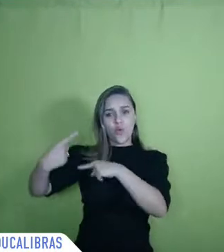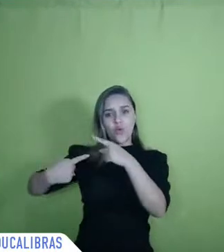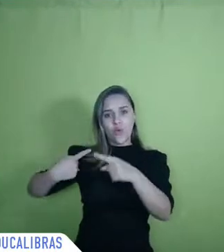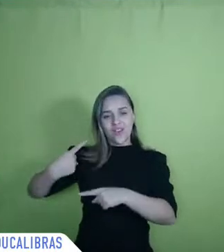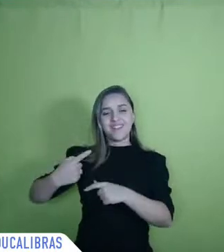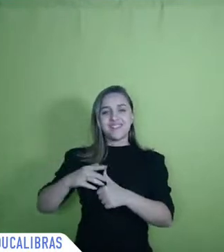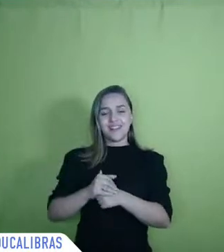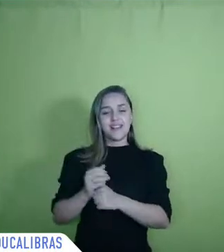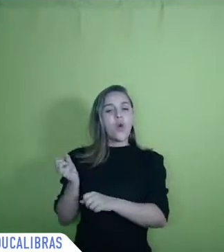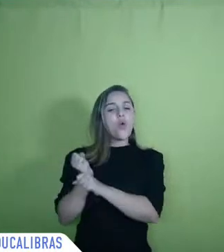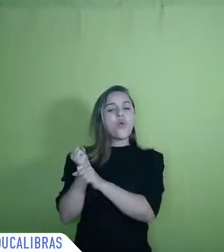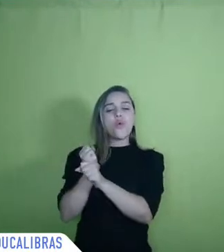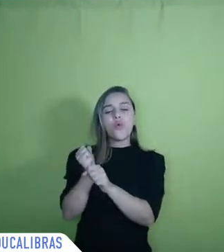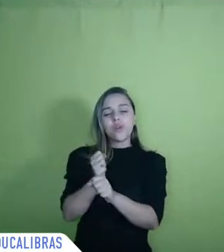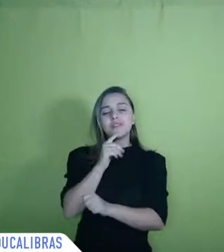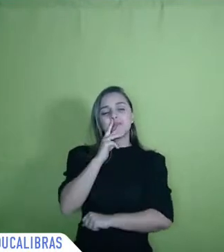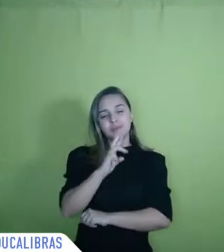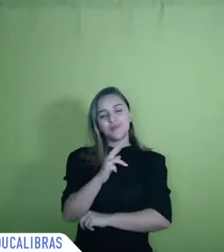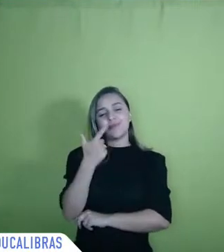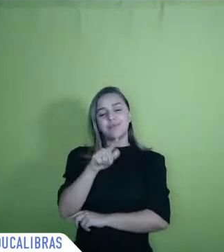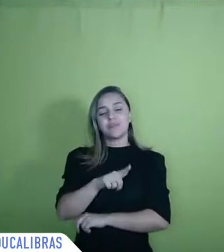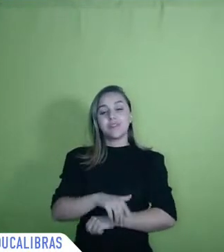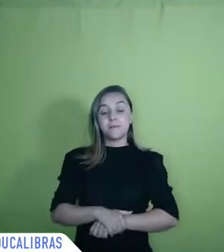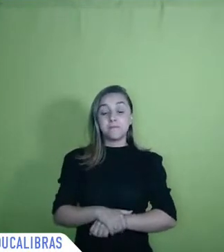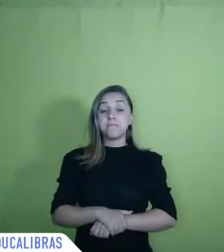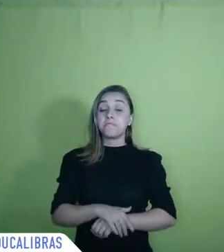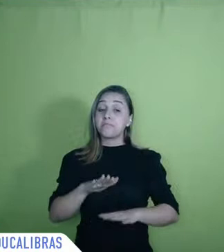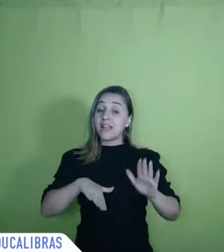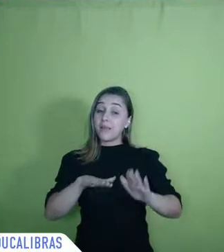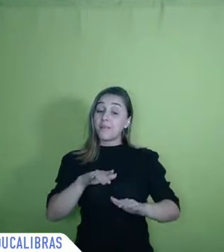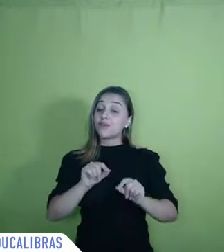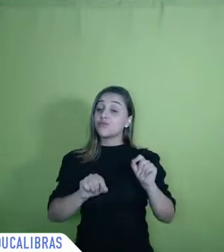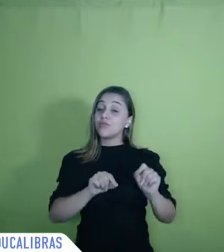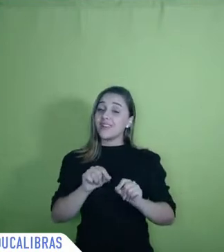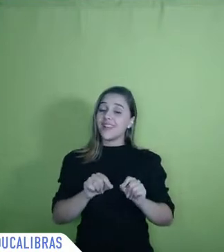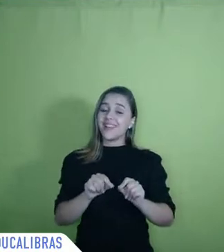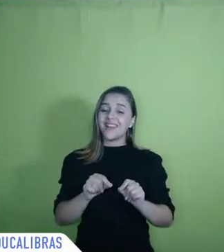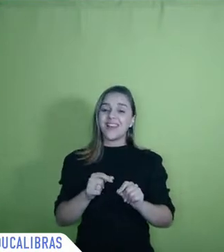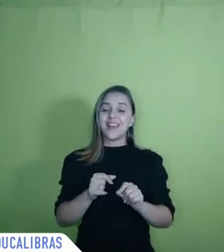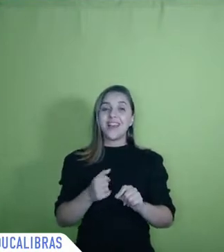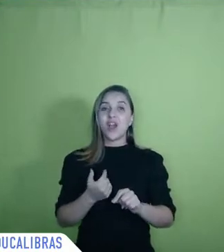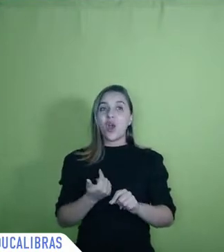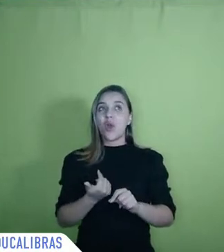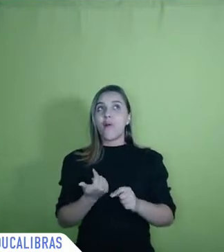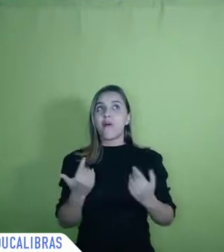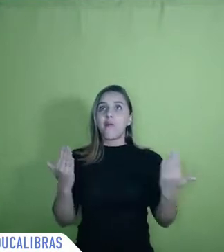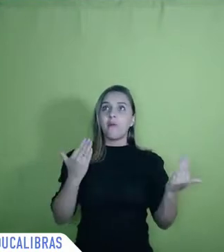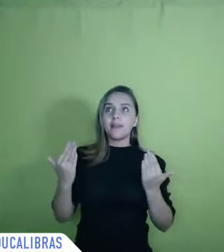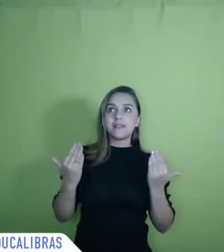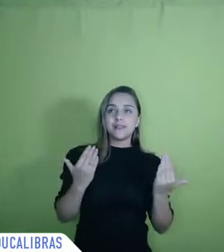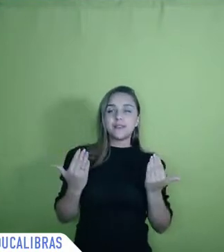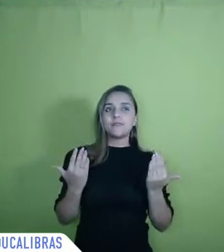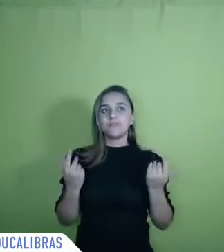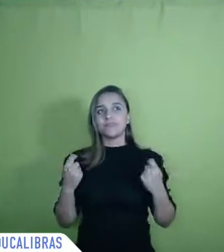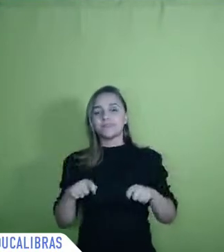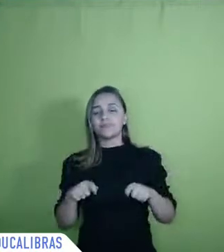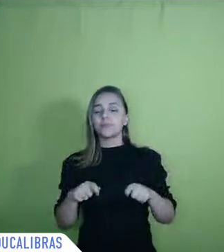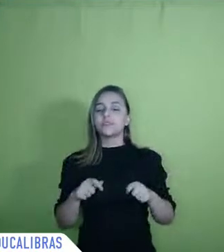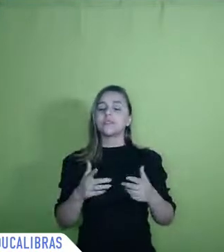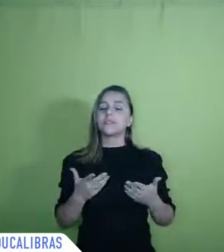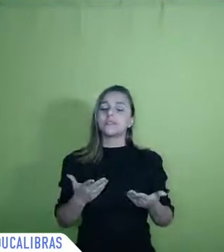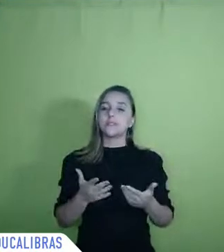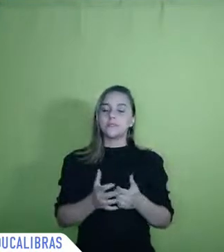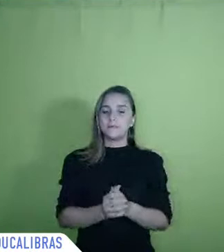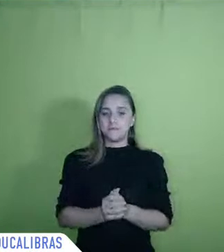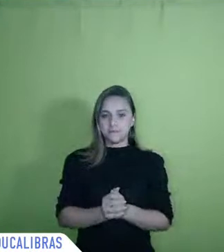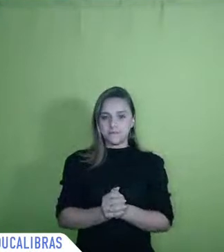have in mind, what benchmarks do we have in mind? Are we talking about the levels of inequality that were experienced in